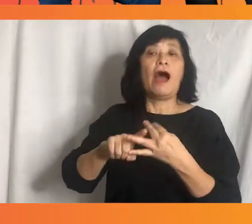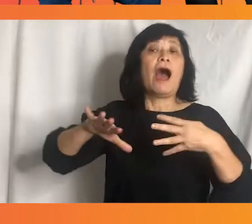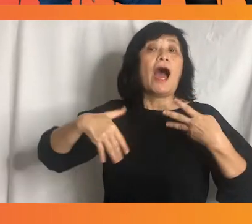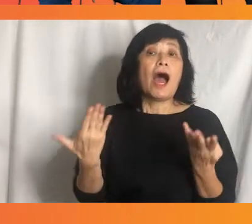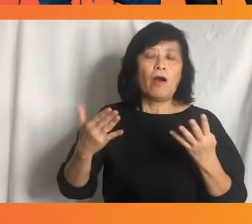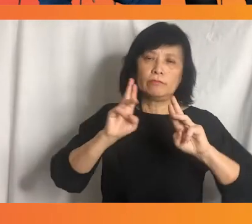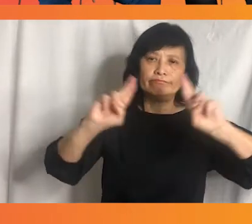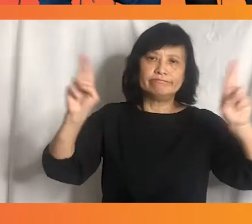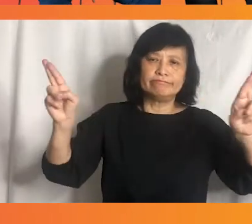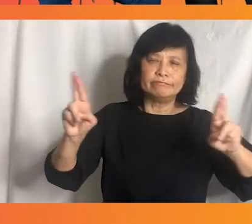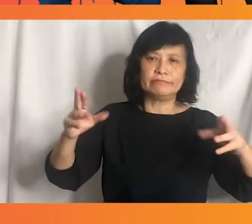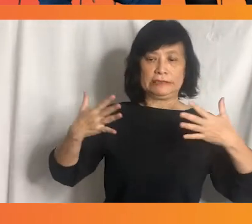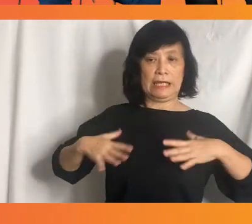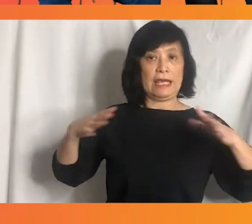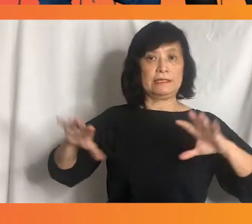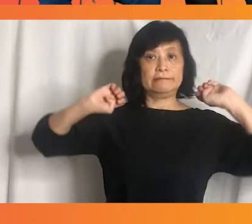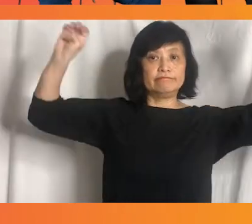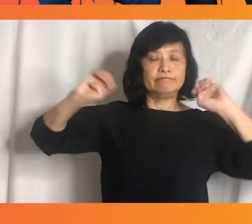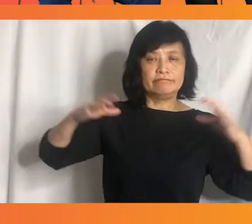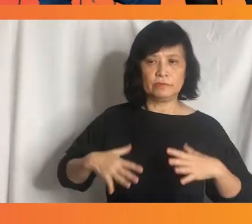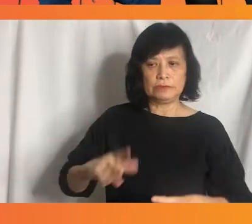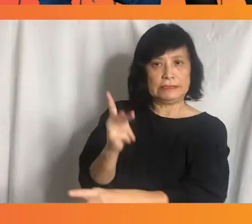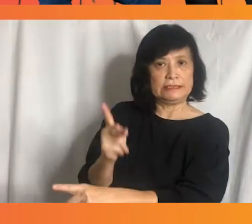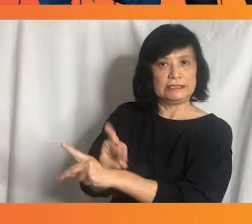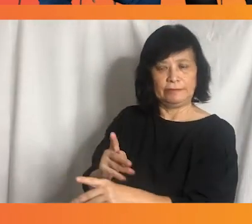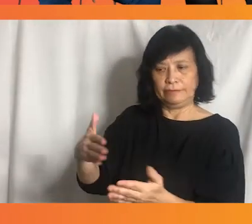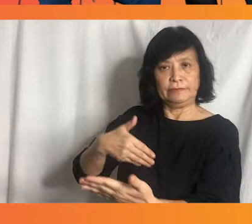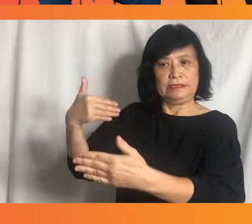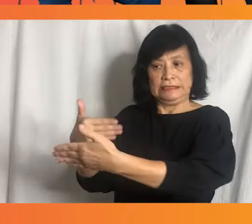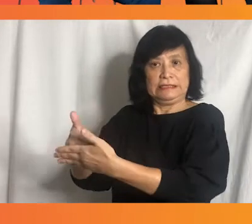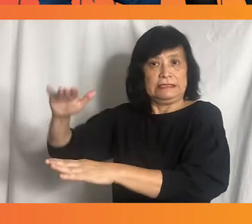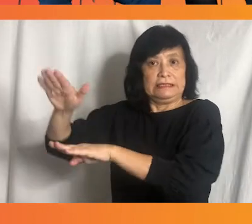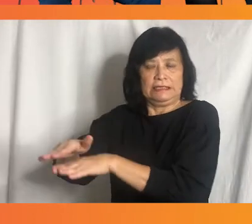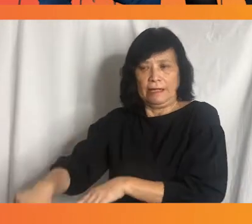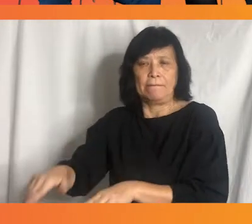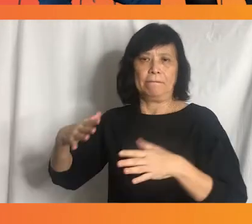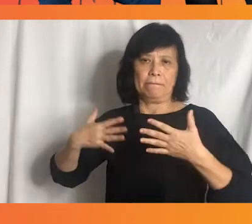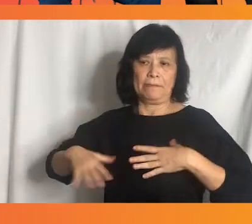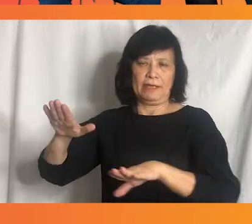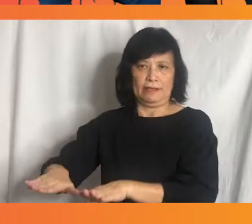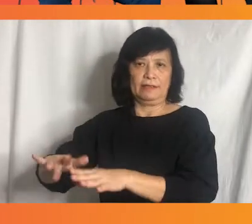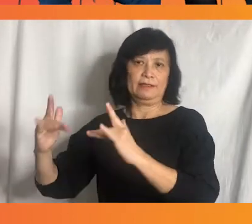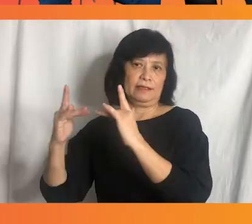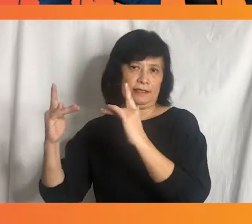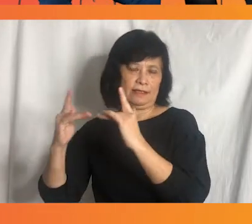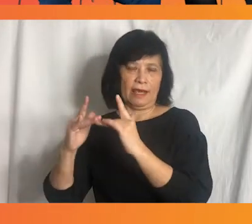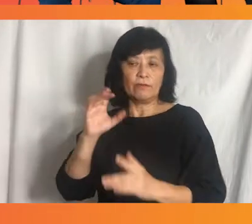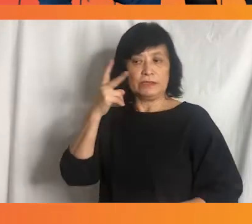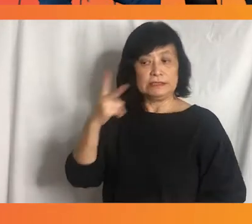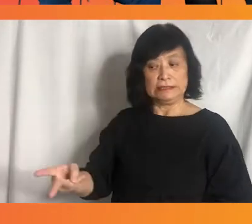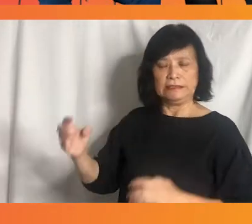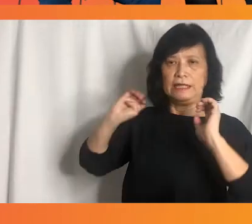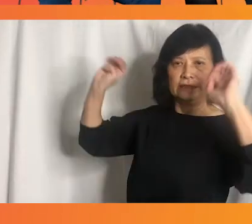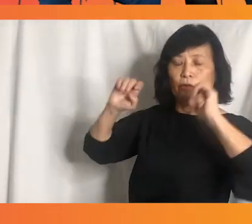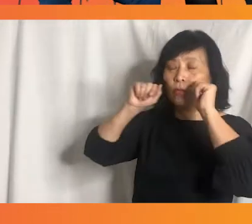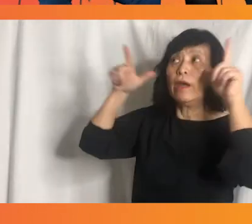is preparing the exercise clothes right next to our bed the night before, so that the moment we wake up, the first thing we see is the exercise outfit. So